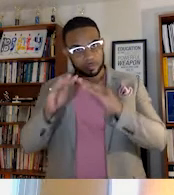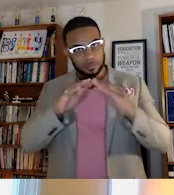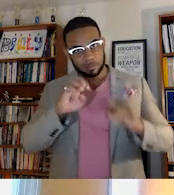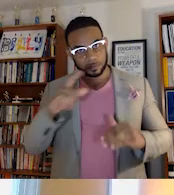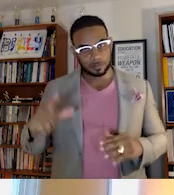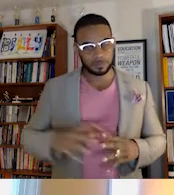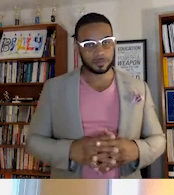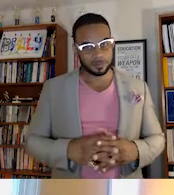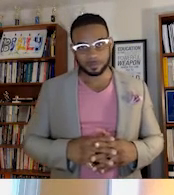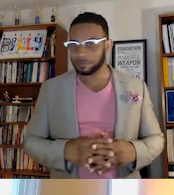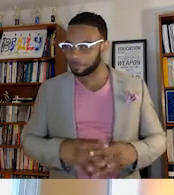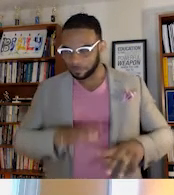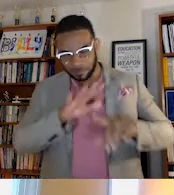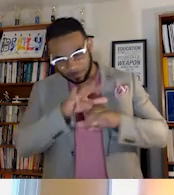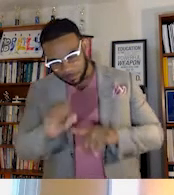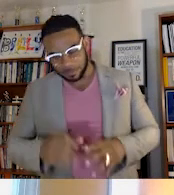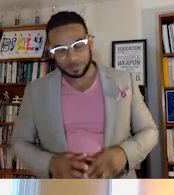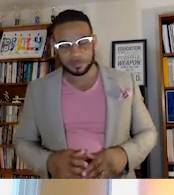hall. Awesome.